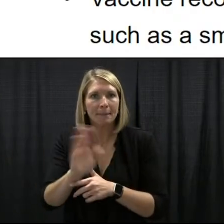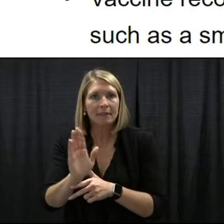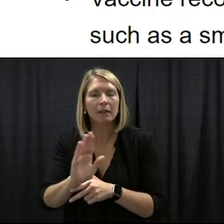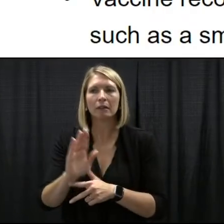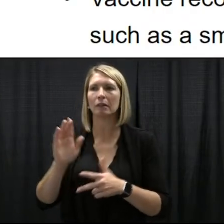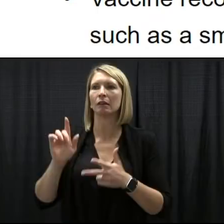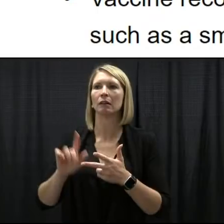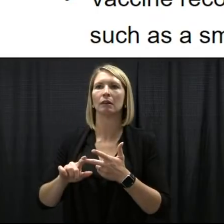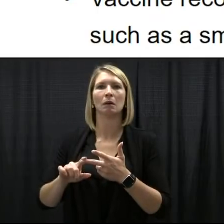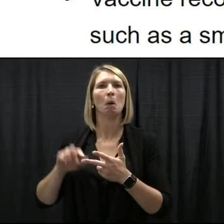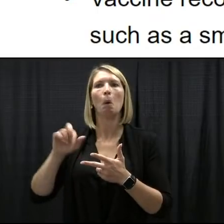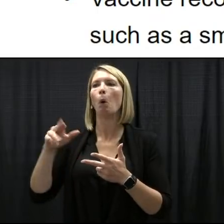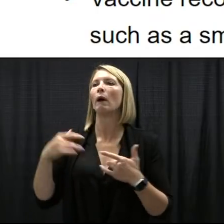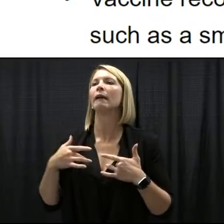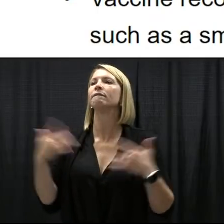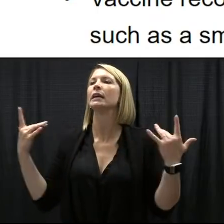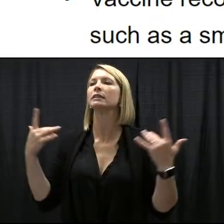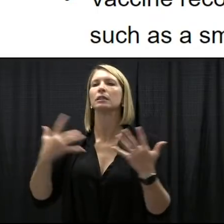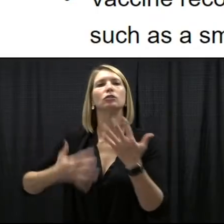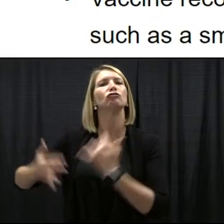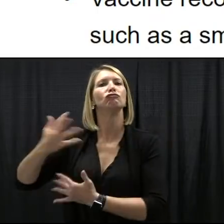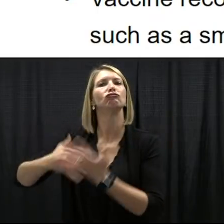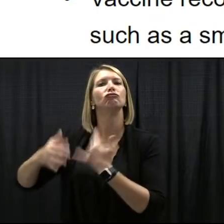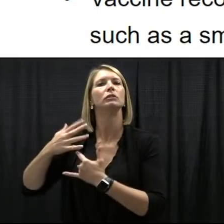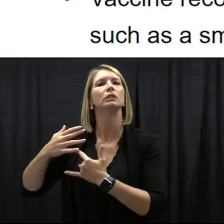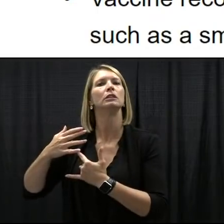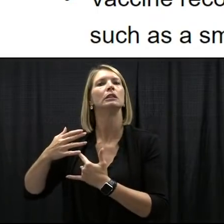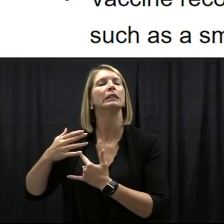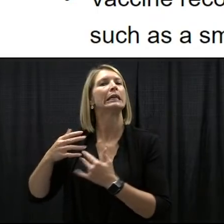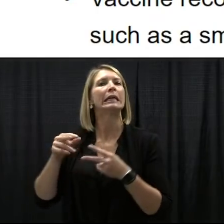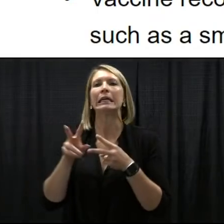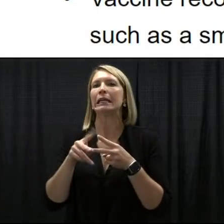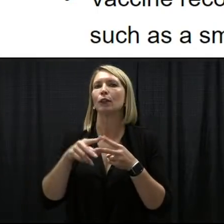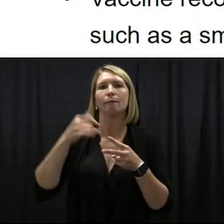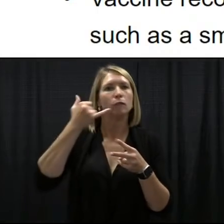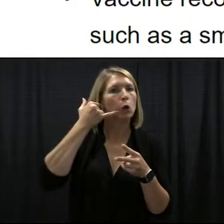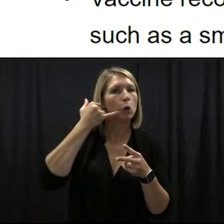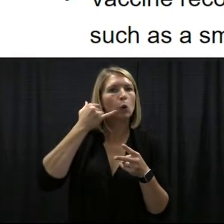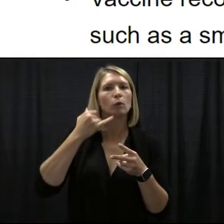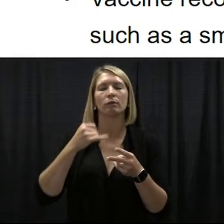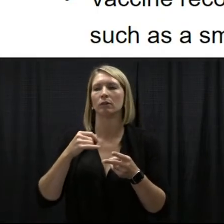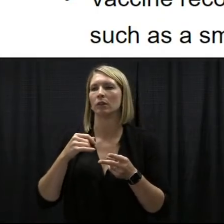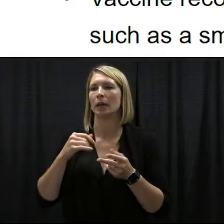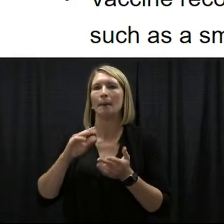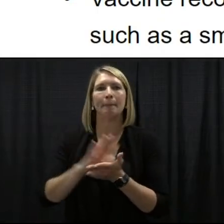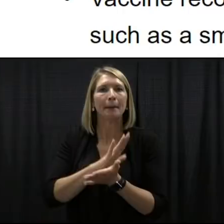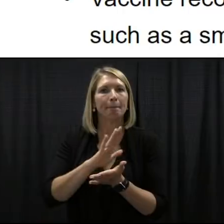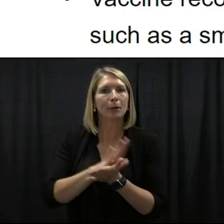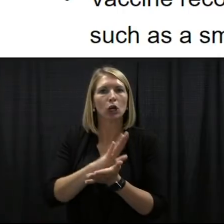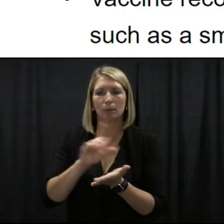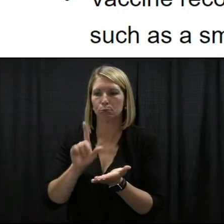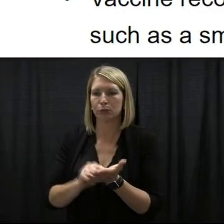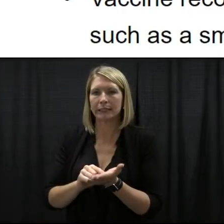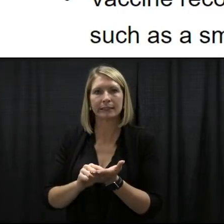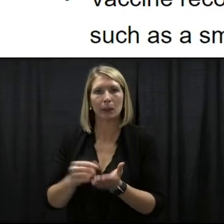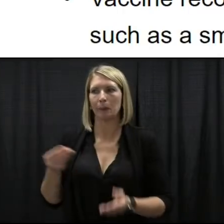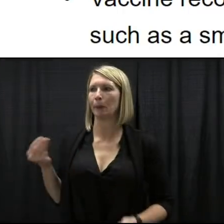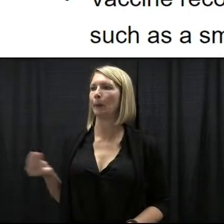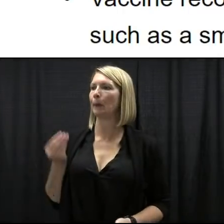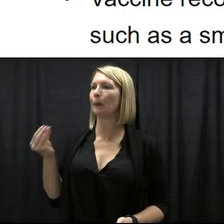as a QR code on your phone, or something that you print off. It could be a big paper copy or a small paper